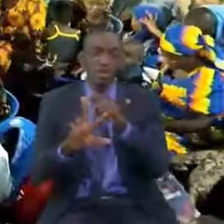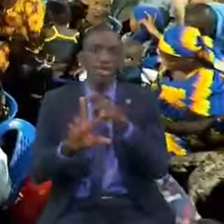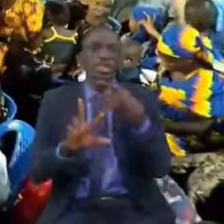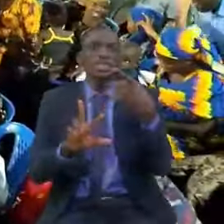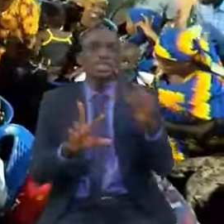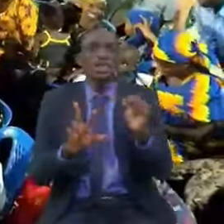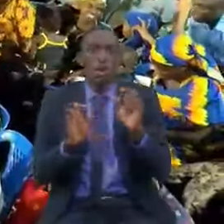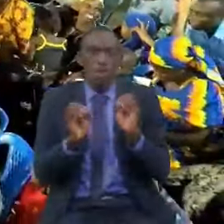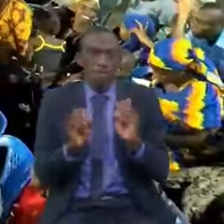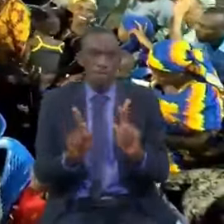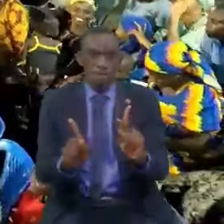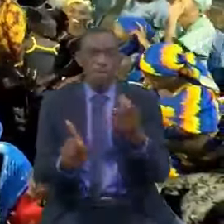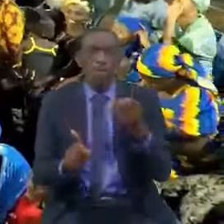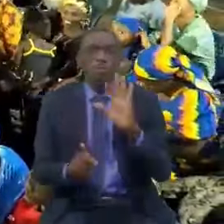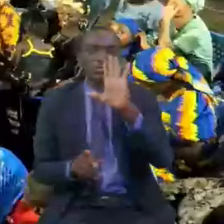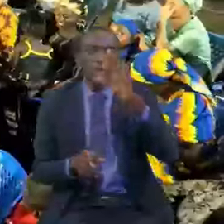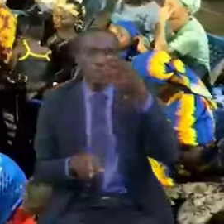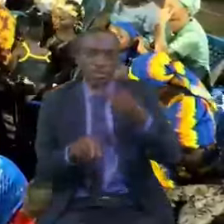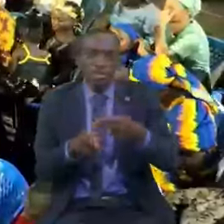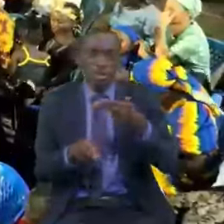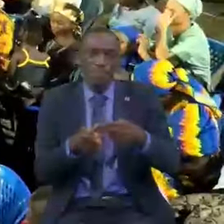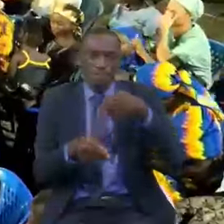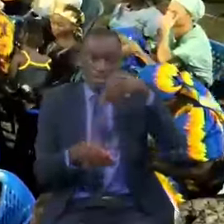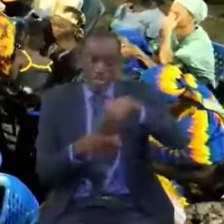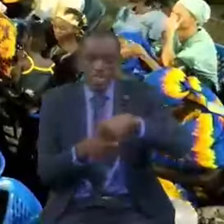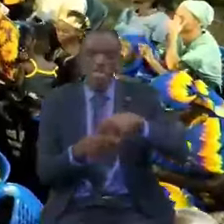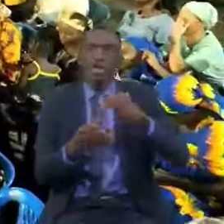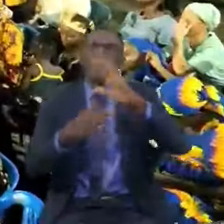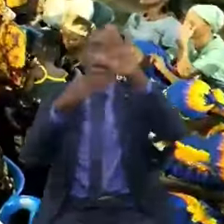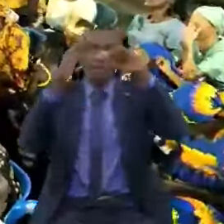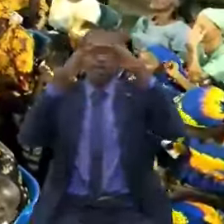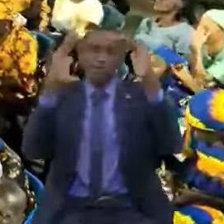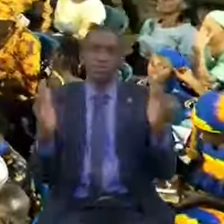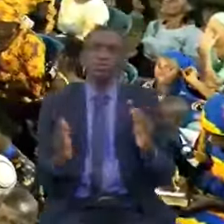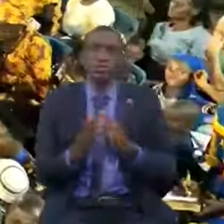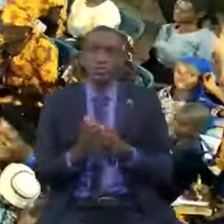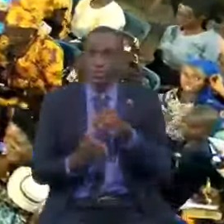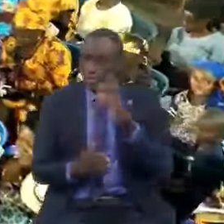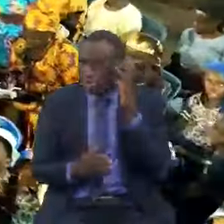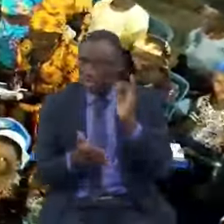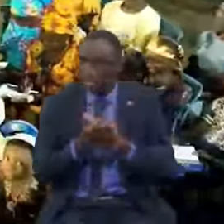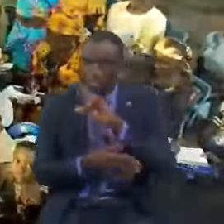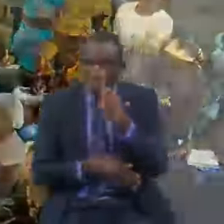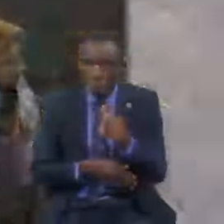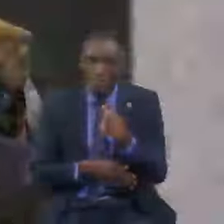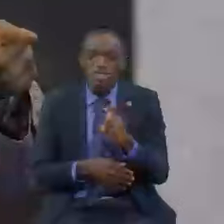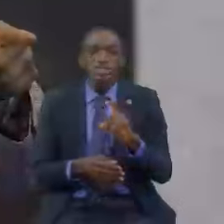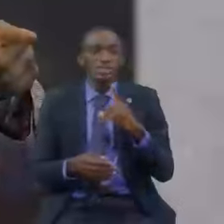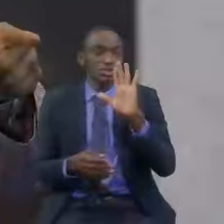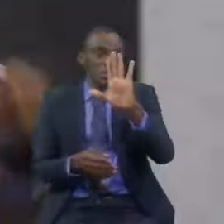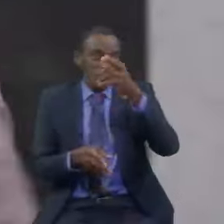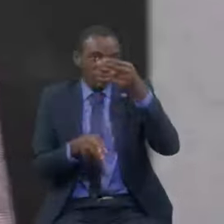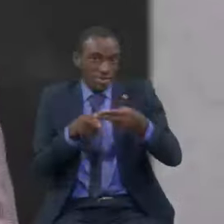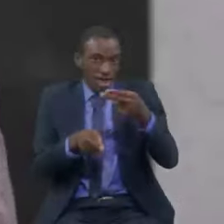in heaven. You didn't hear that one. Your name will enter the book of